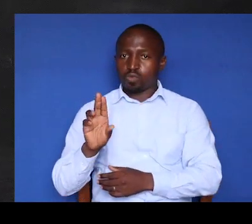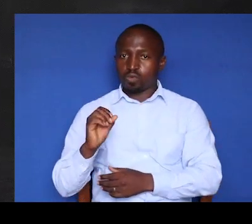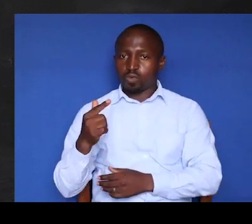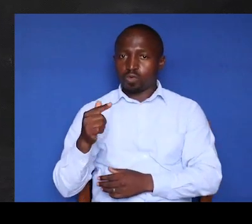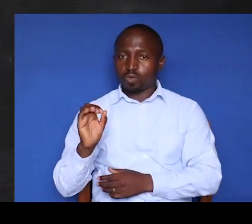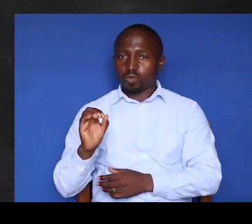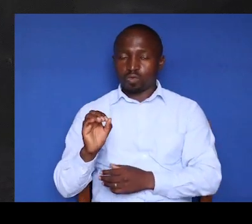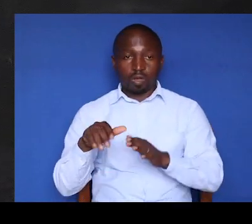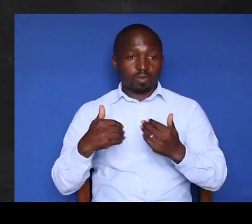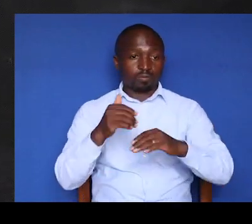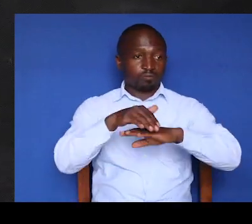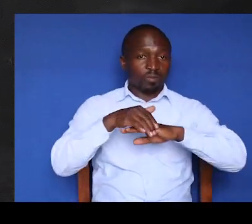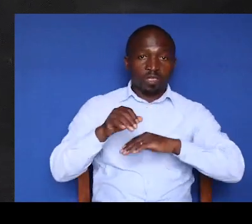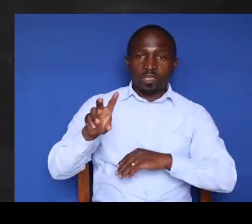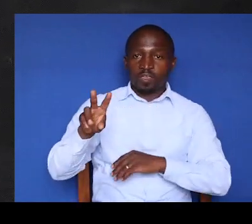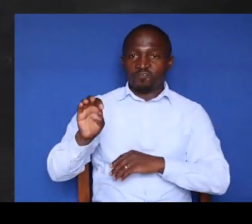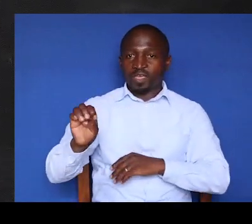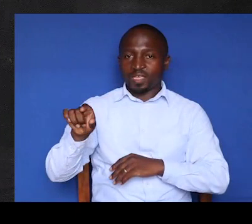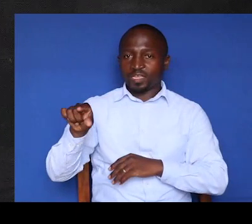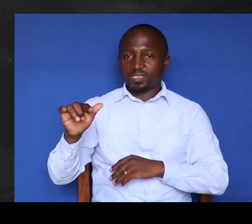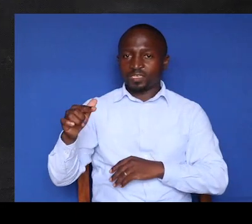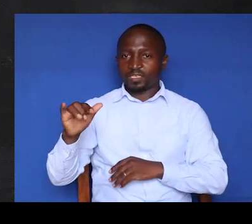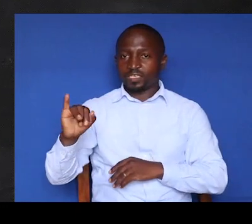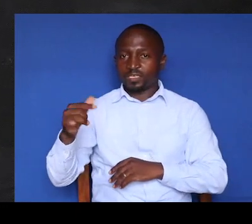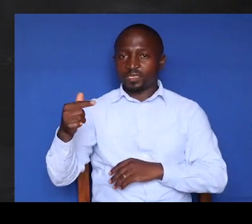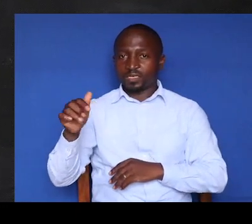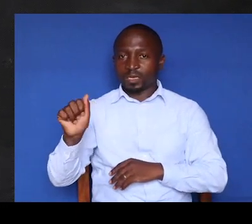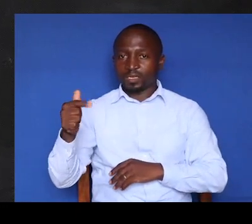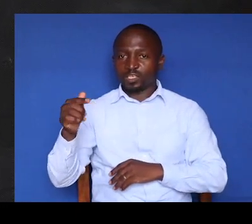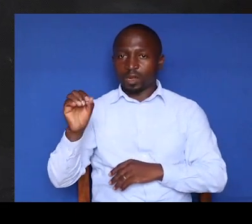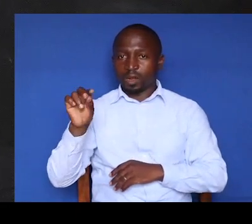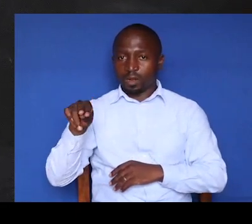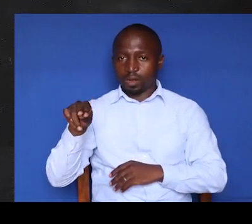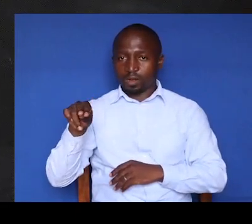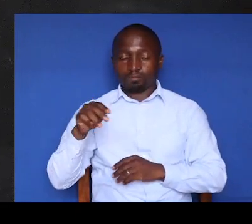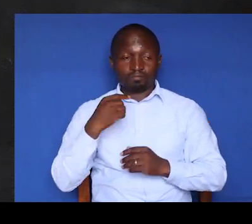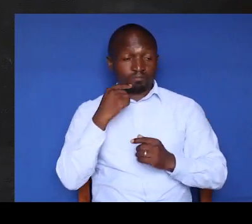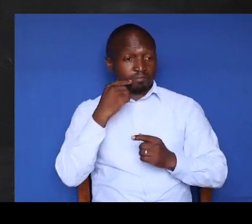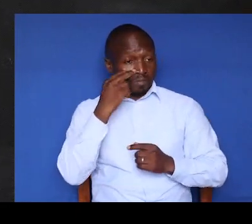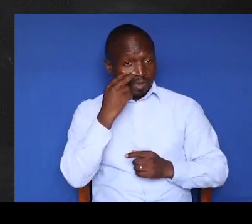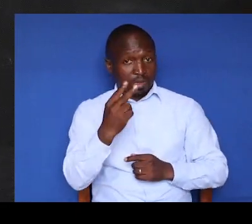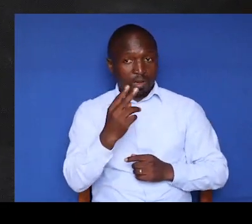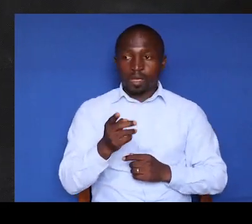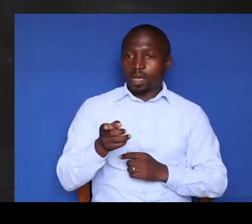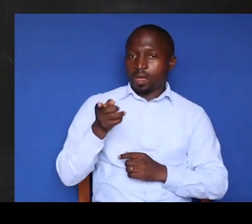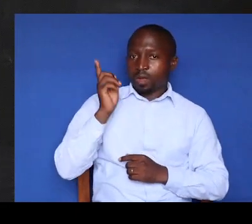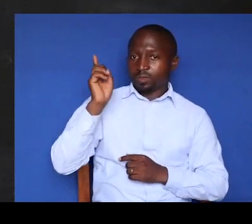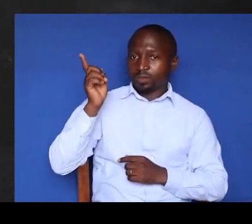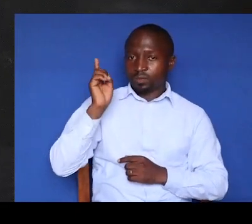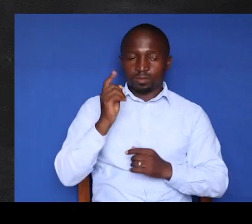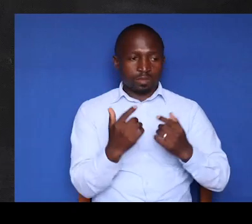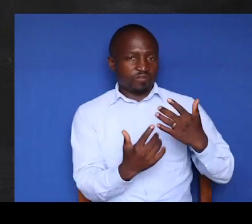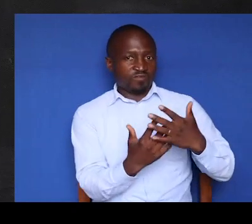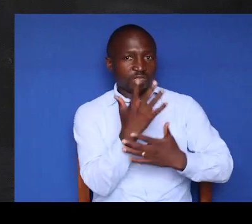Vegetation, there we consider the nature and the extent of plant covers